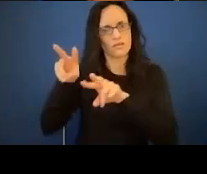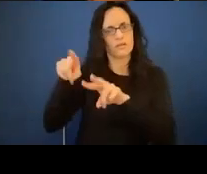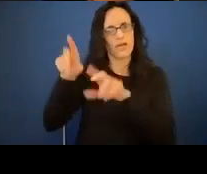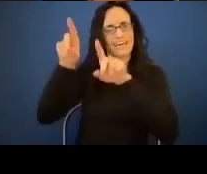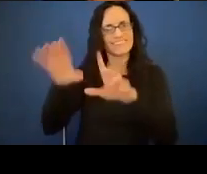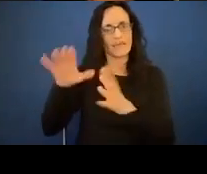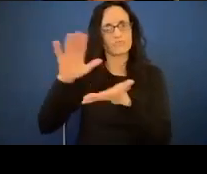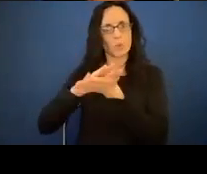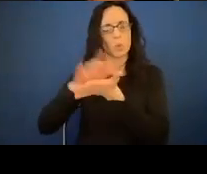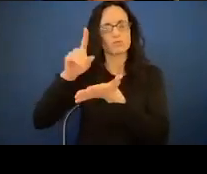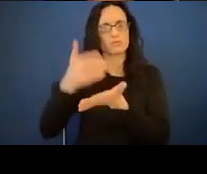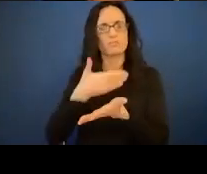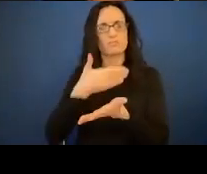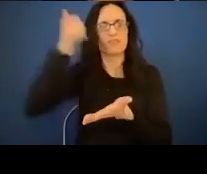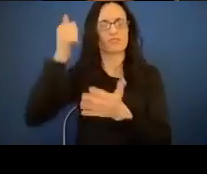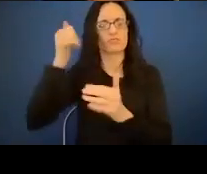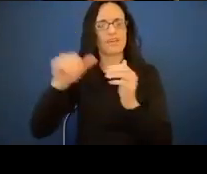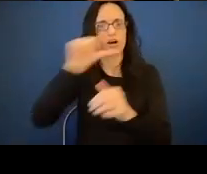even have this meeting. But